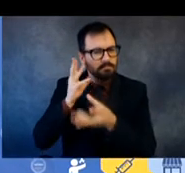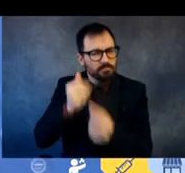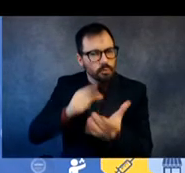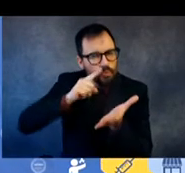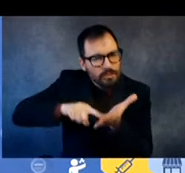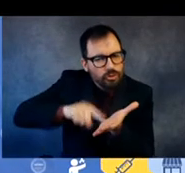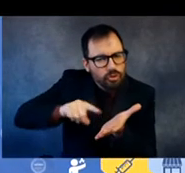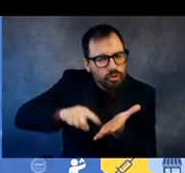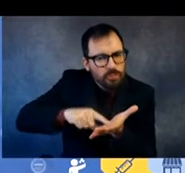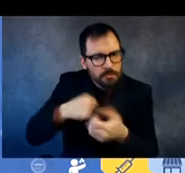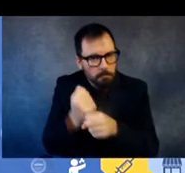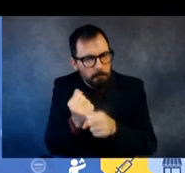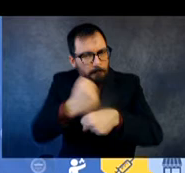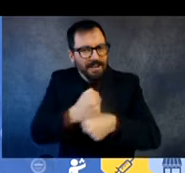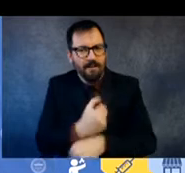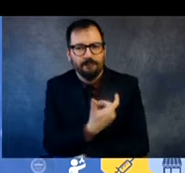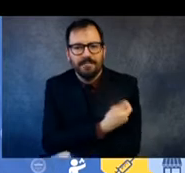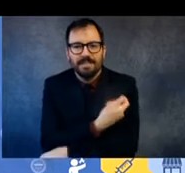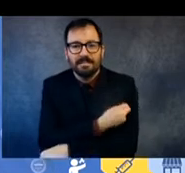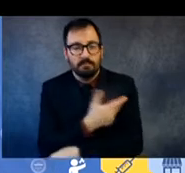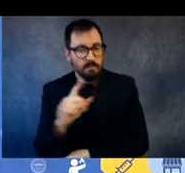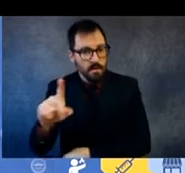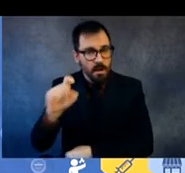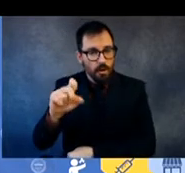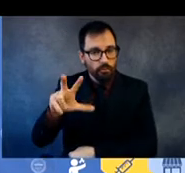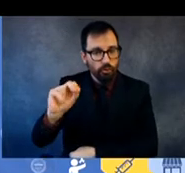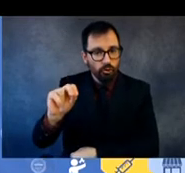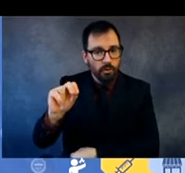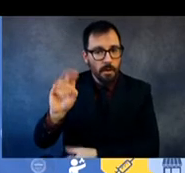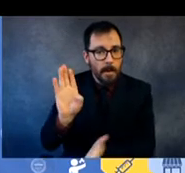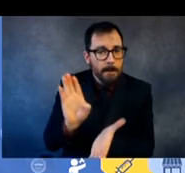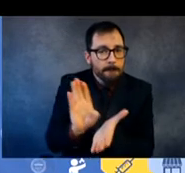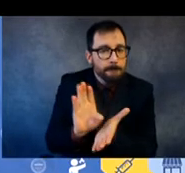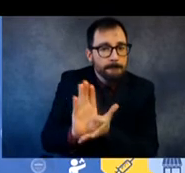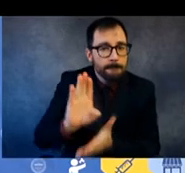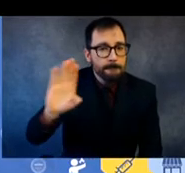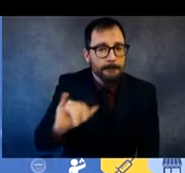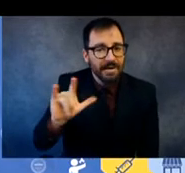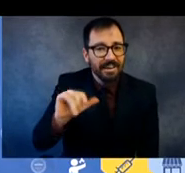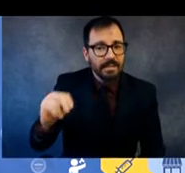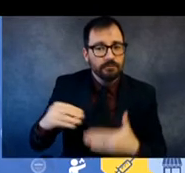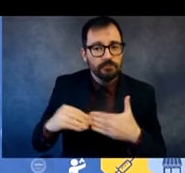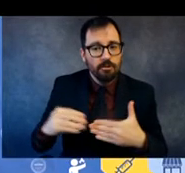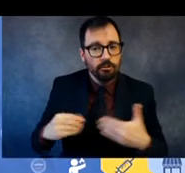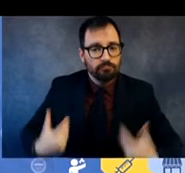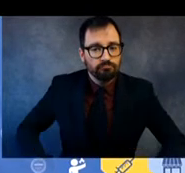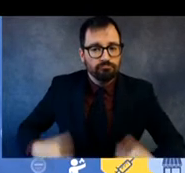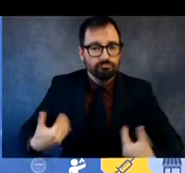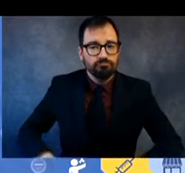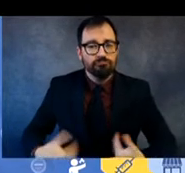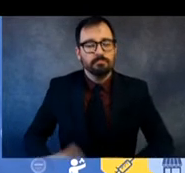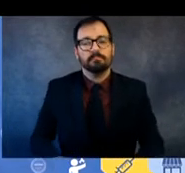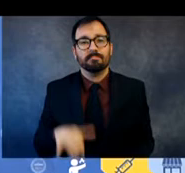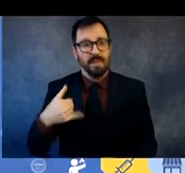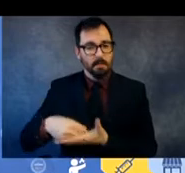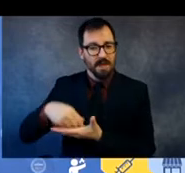of money. We targeted areas. So while most of the money in